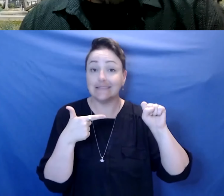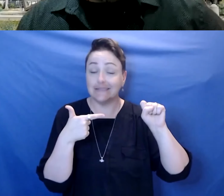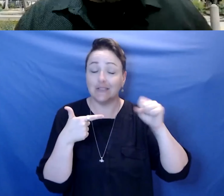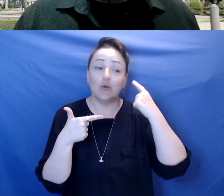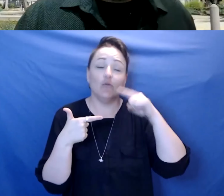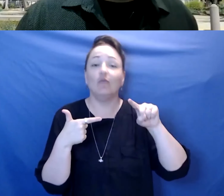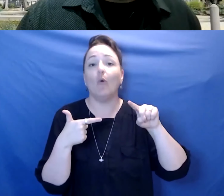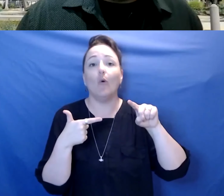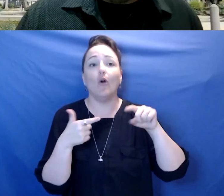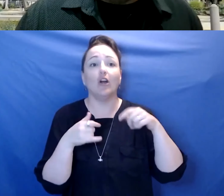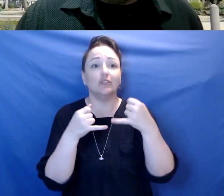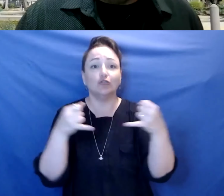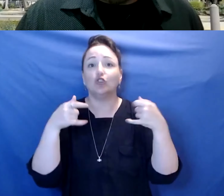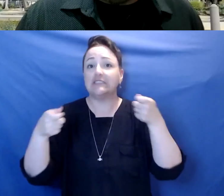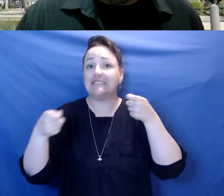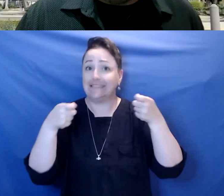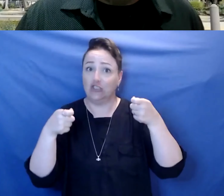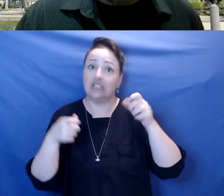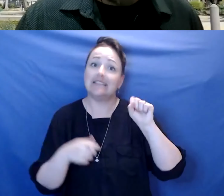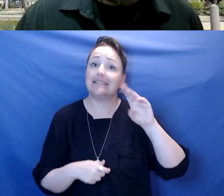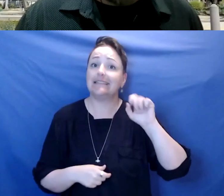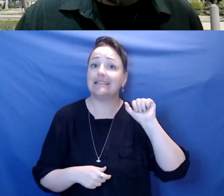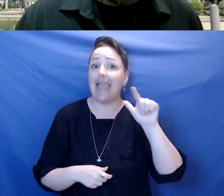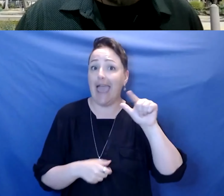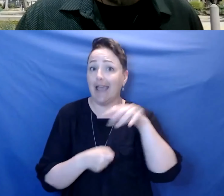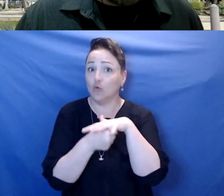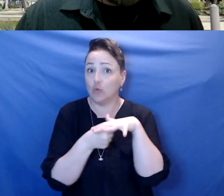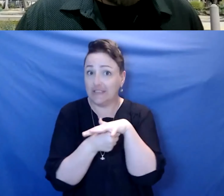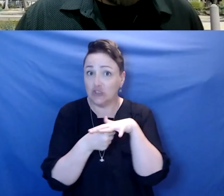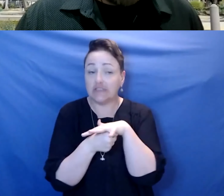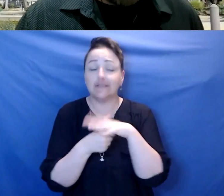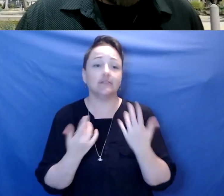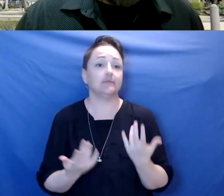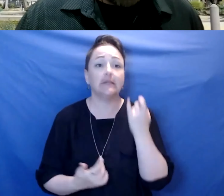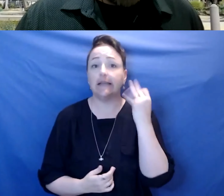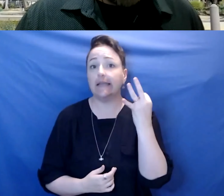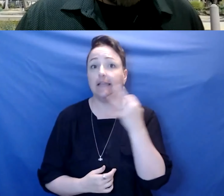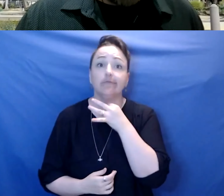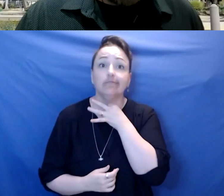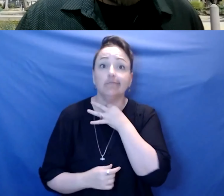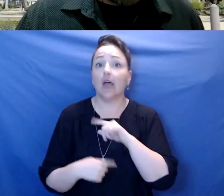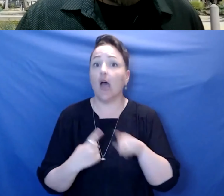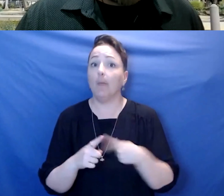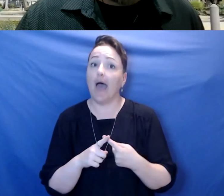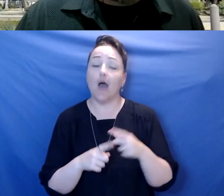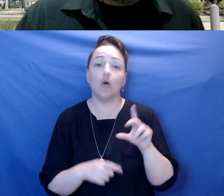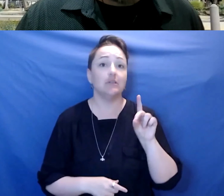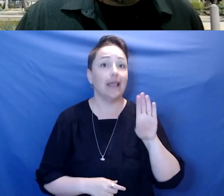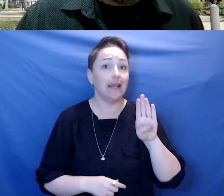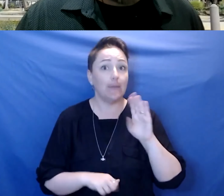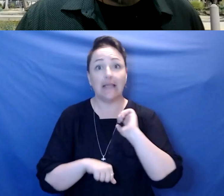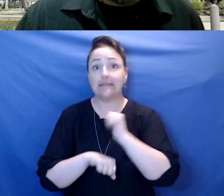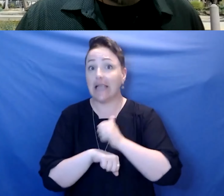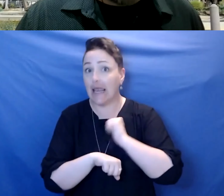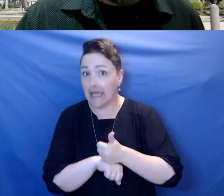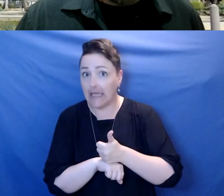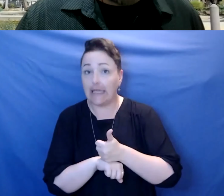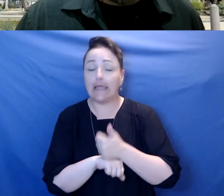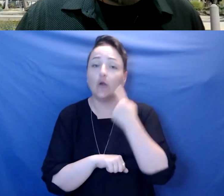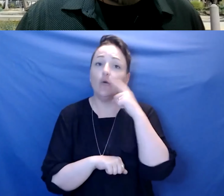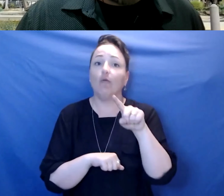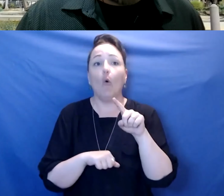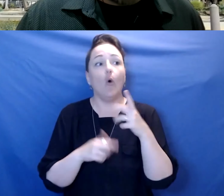you need any inspiration or, to walk through how you'd go about setting a database to market potential